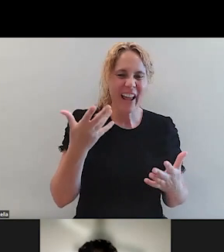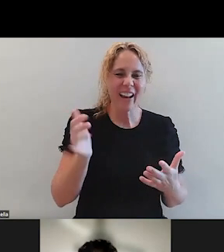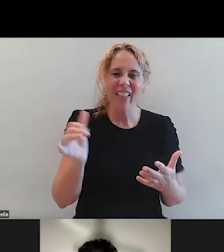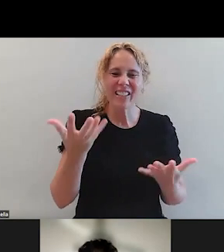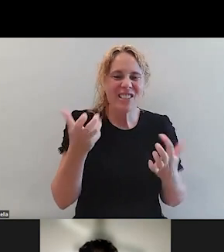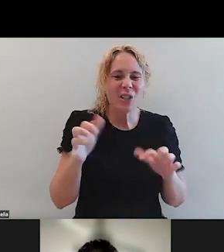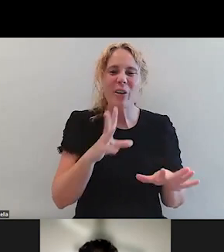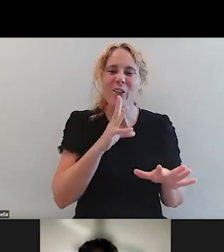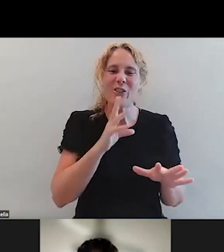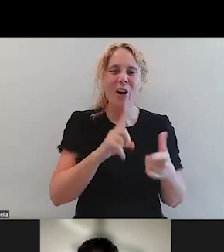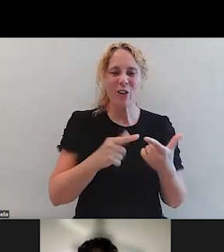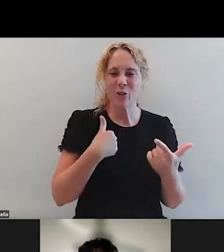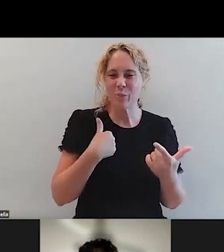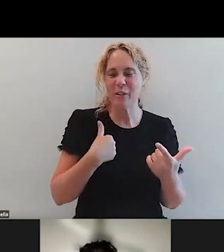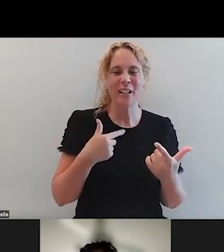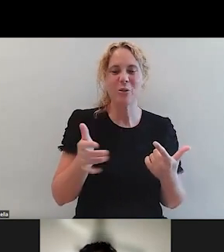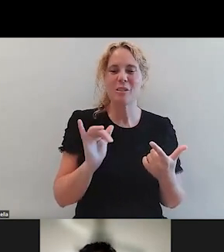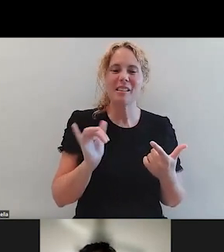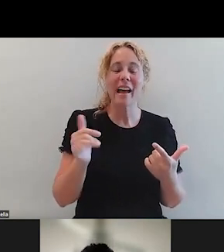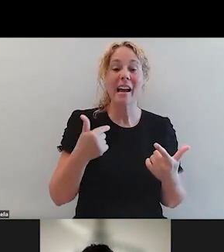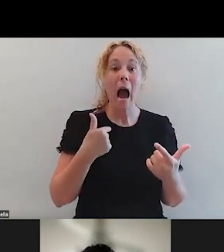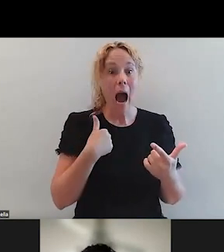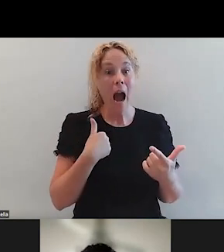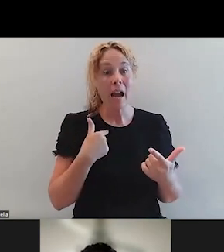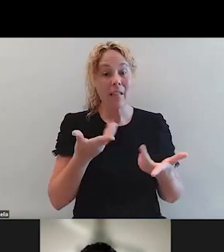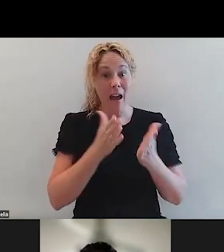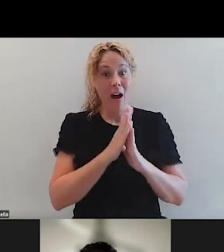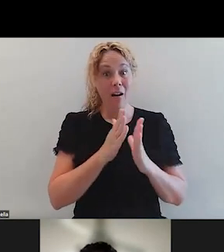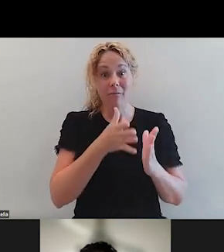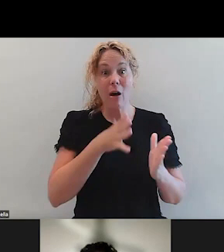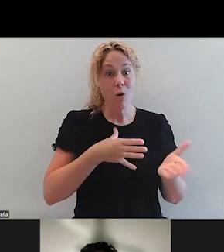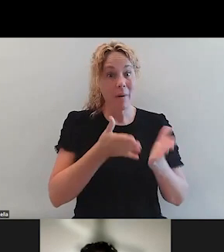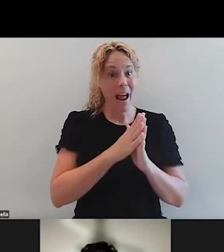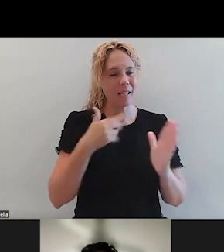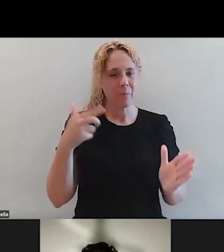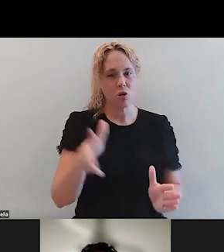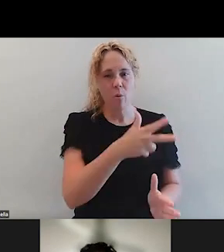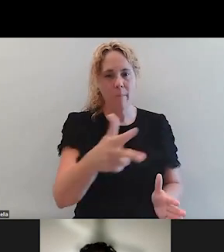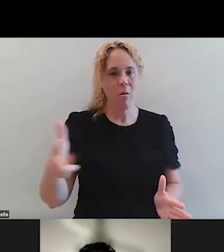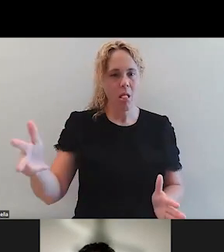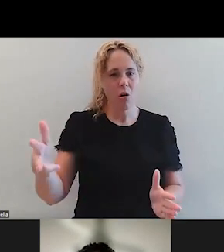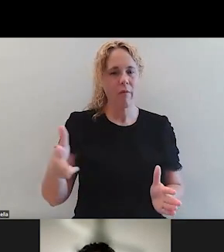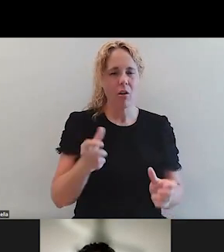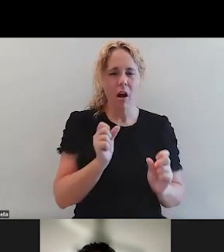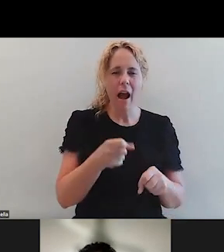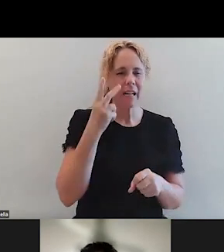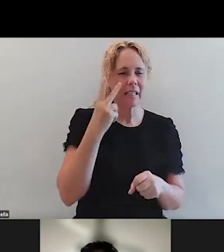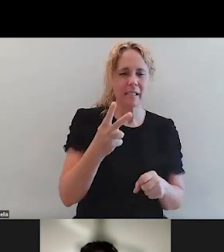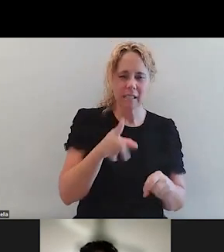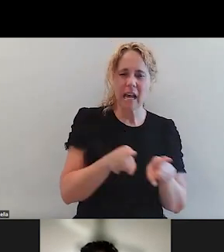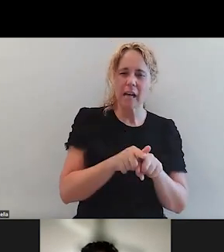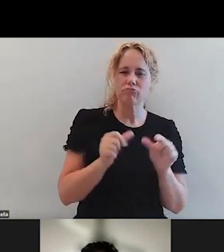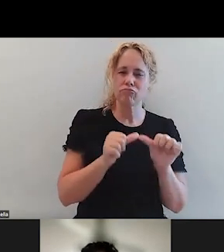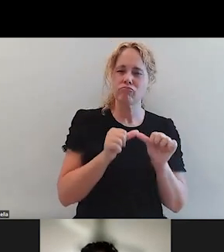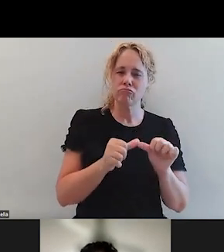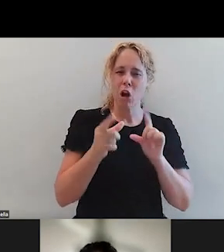do to get myself off of this path. And she had asked me to pull over. And I could see as we were continuing